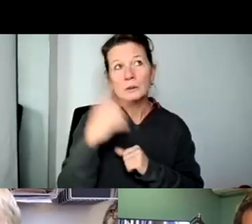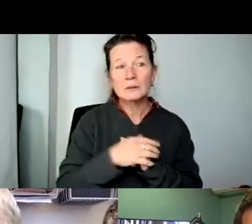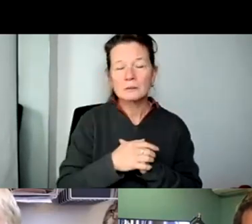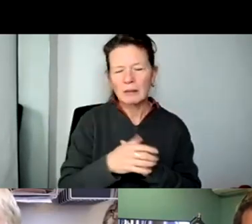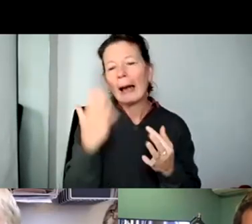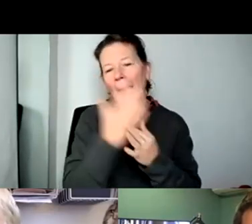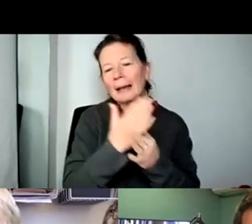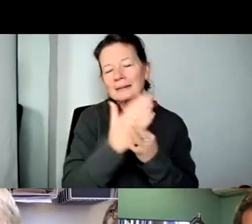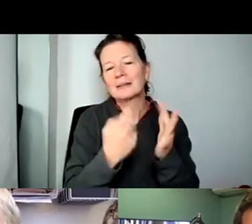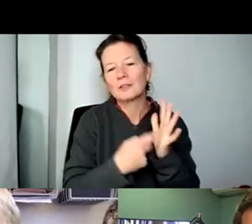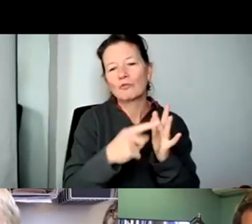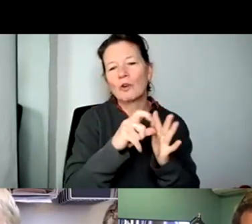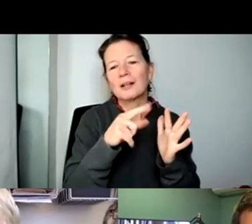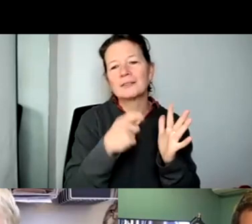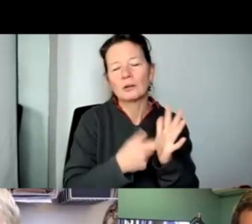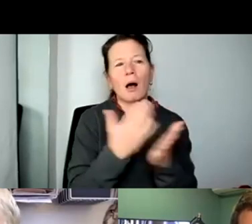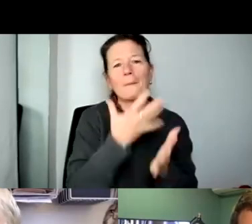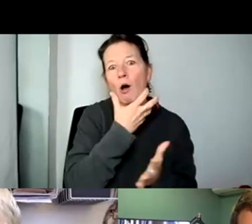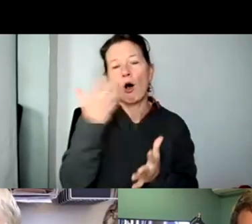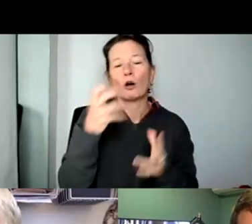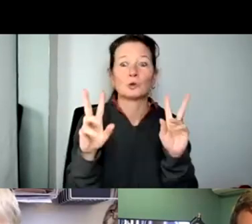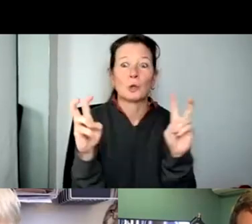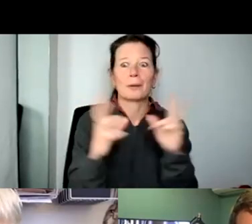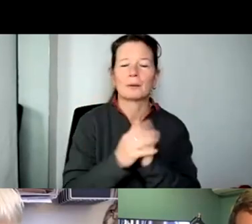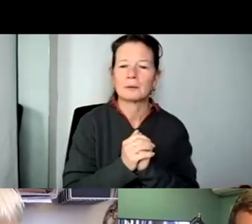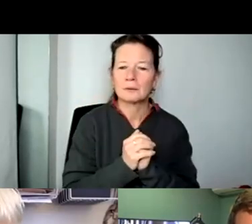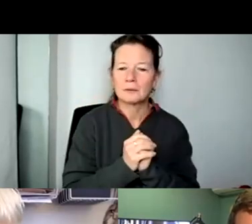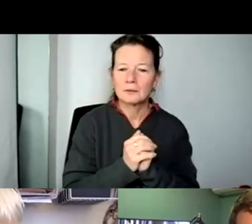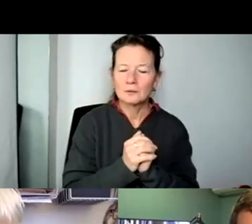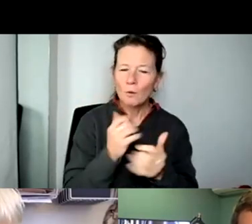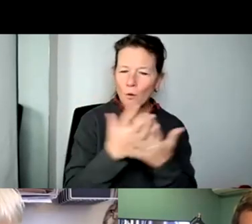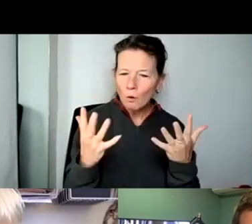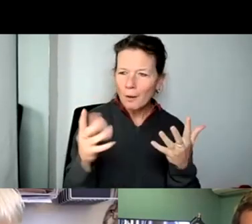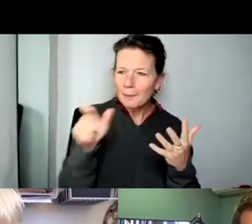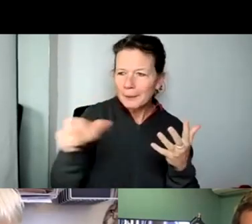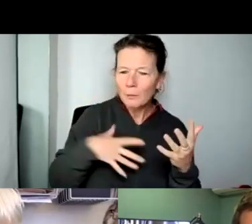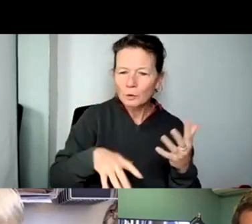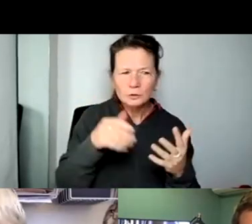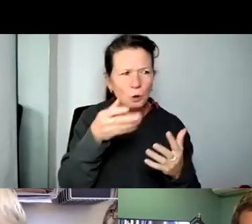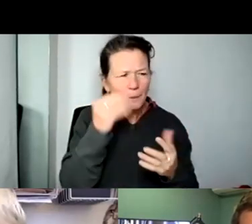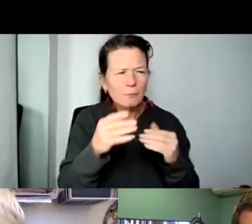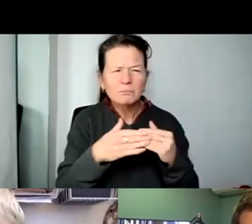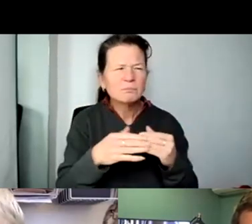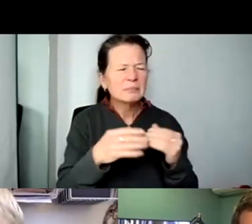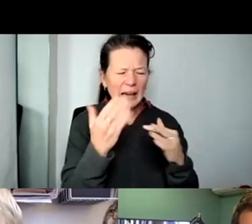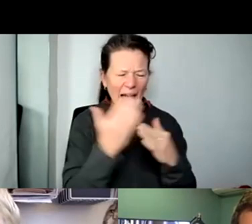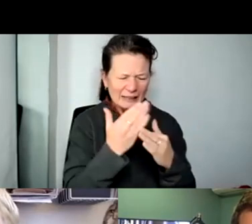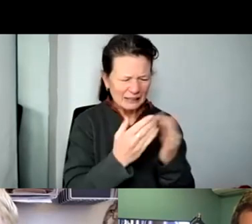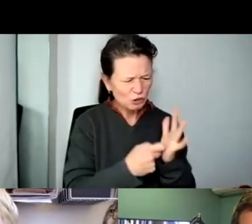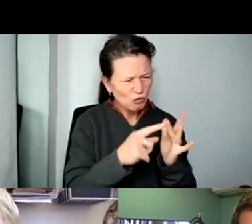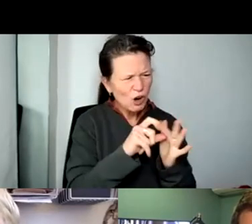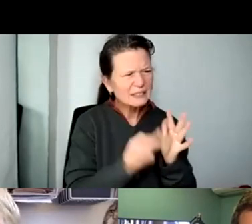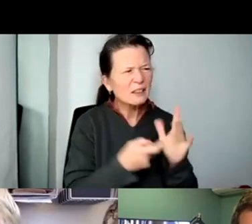access riders are a hot topic, and there's a number of comments about wanting to learn more about access riders or what they are and